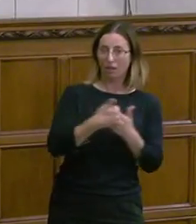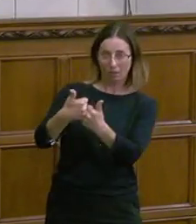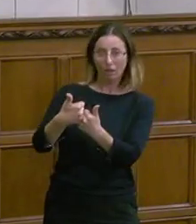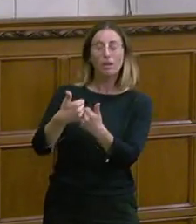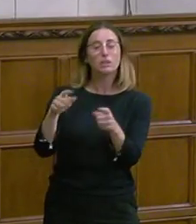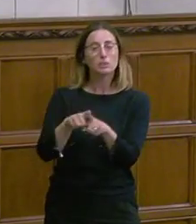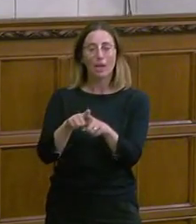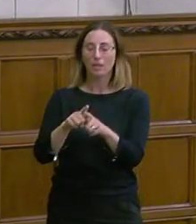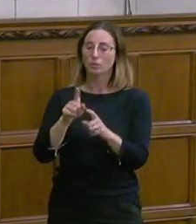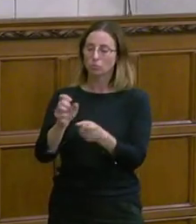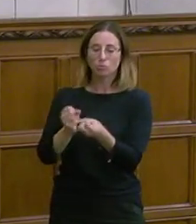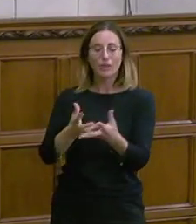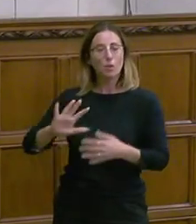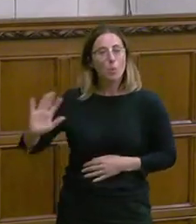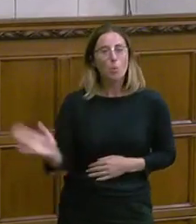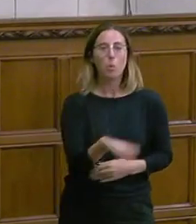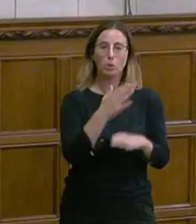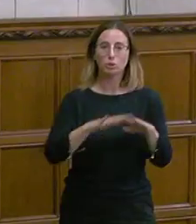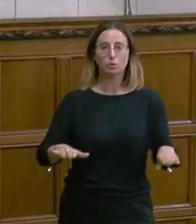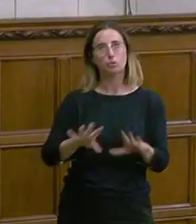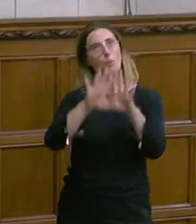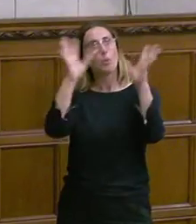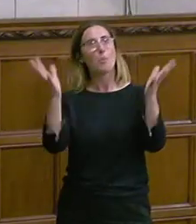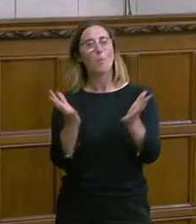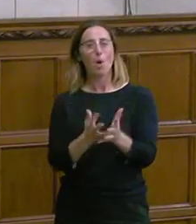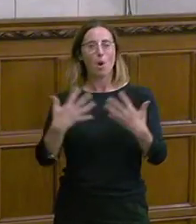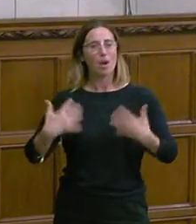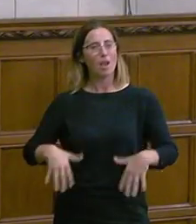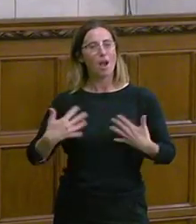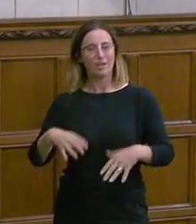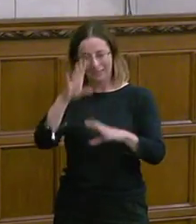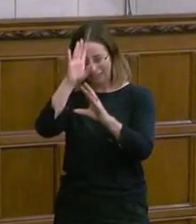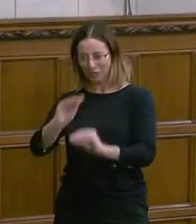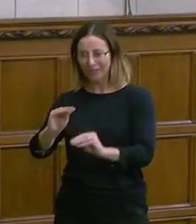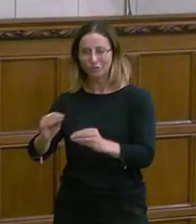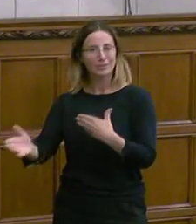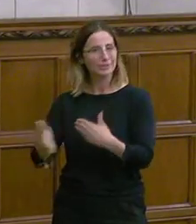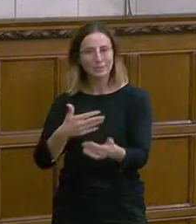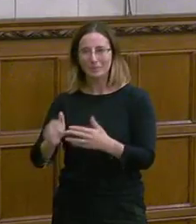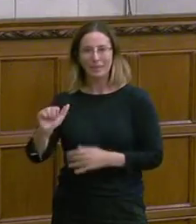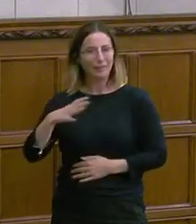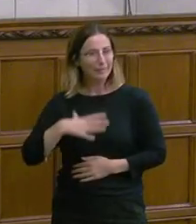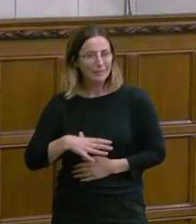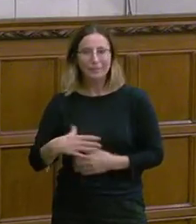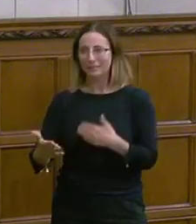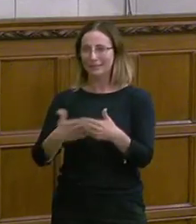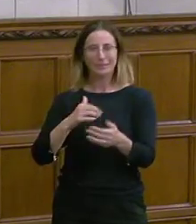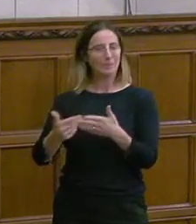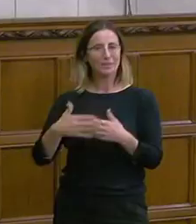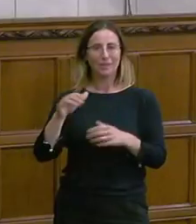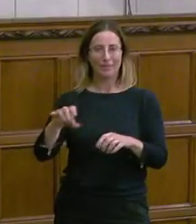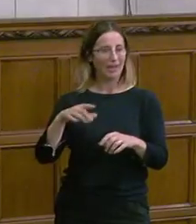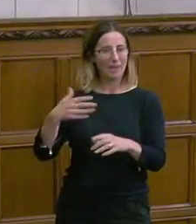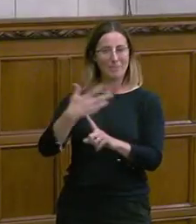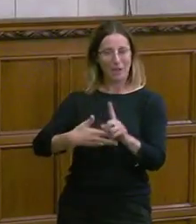child with a world-class education, training and care, whatever their background or needs. Our plan to build